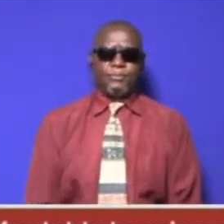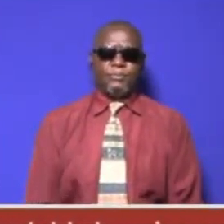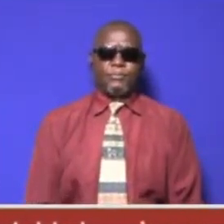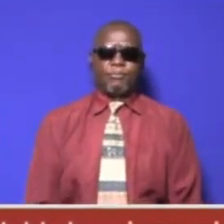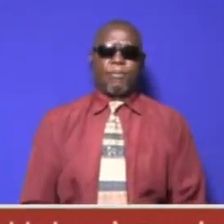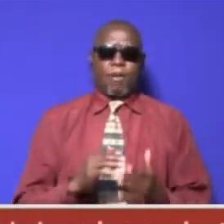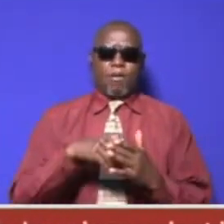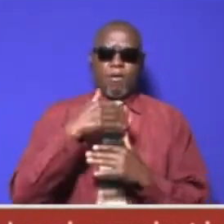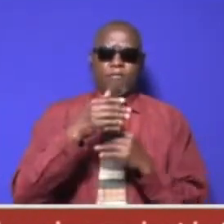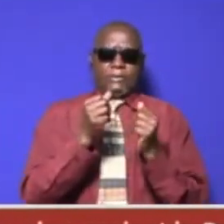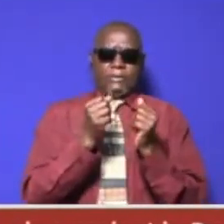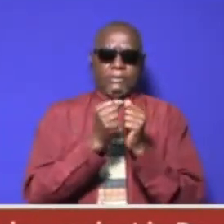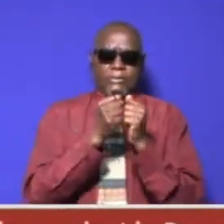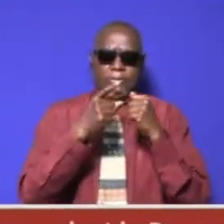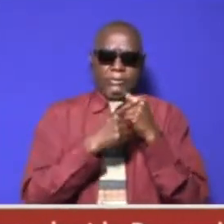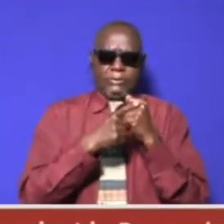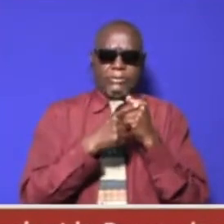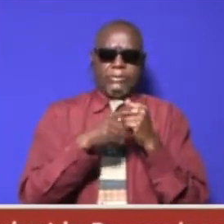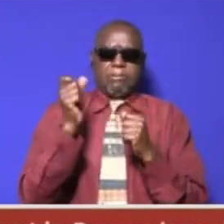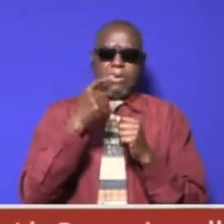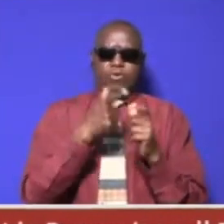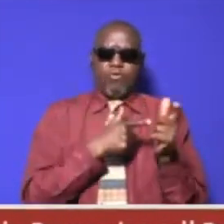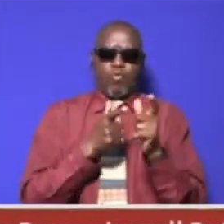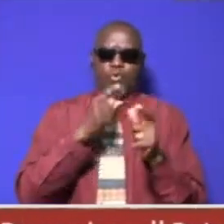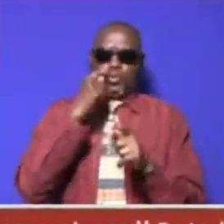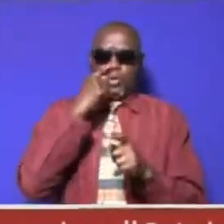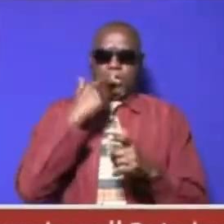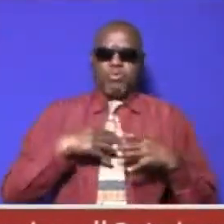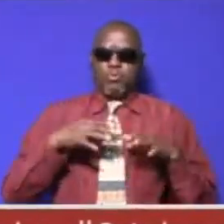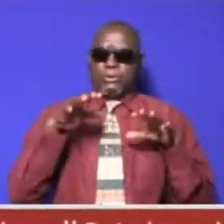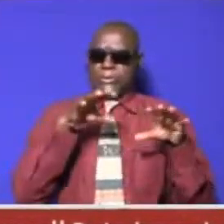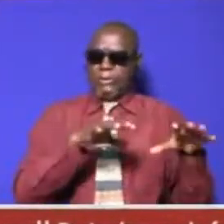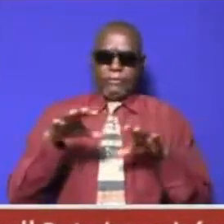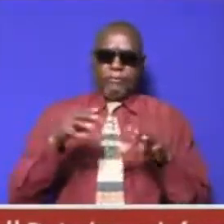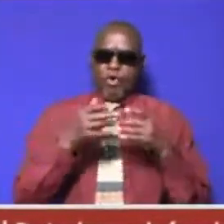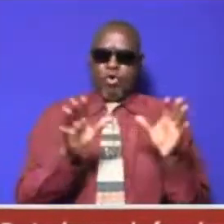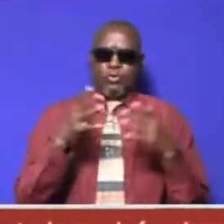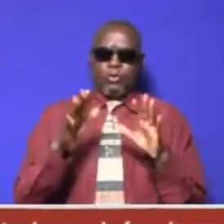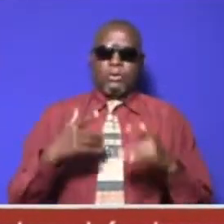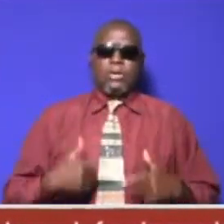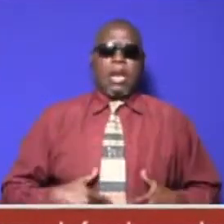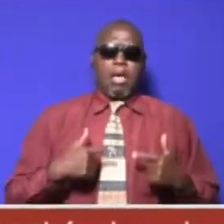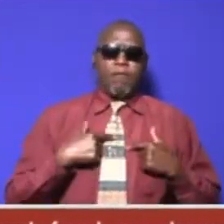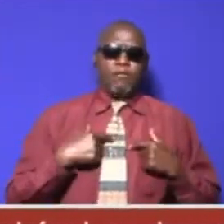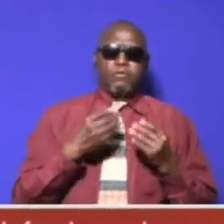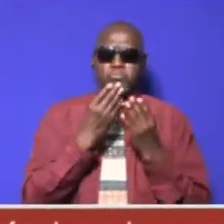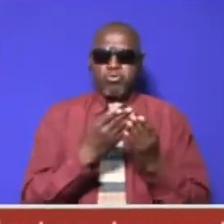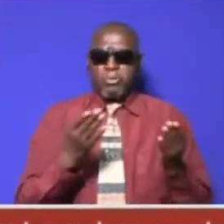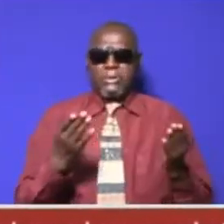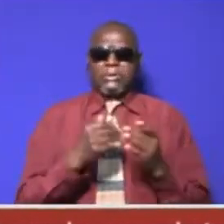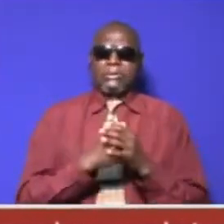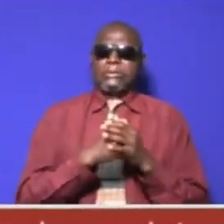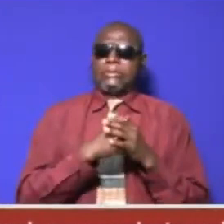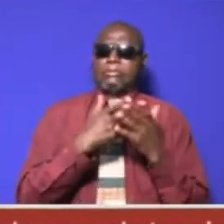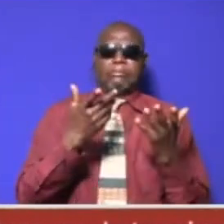After 16 months of war, the Sudanese people have suffered immense loss. Lives, property, dignity have been